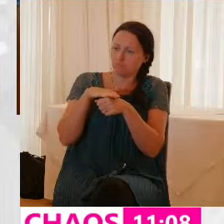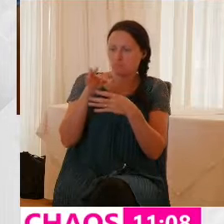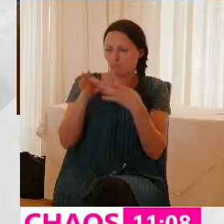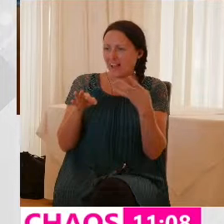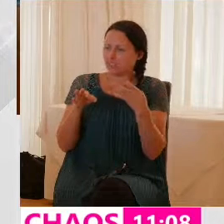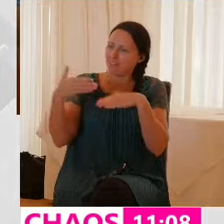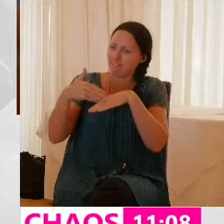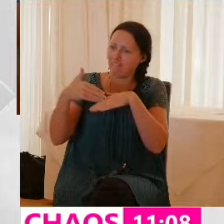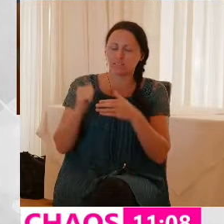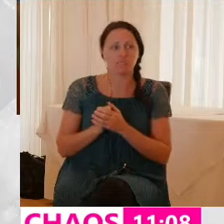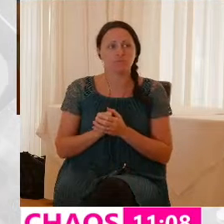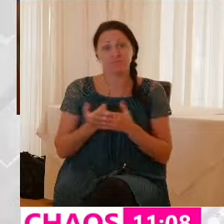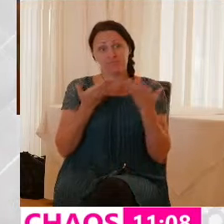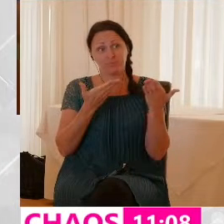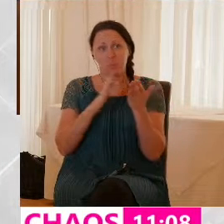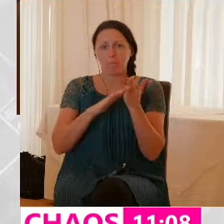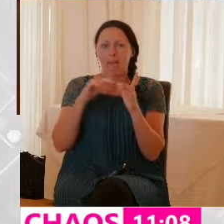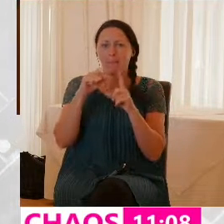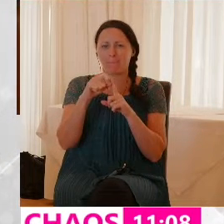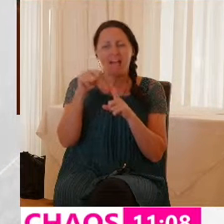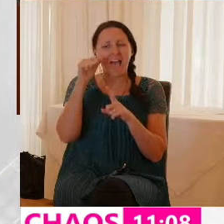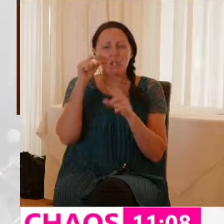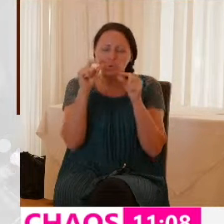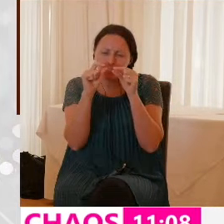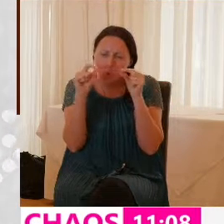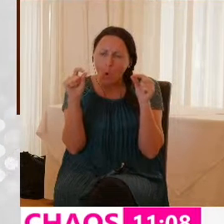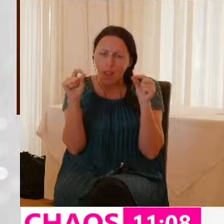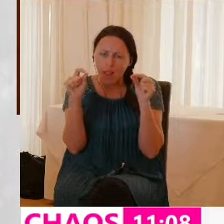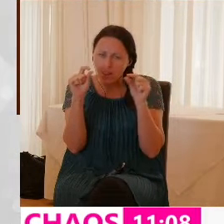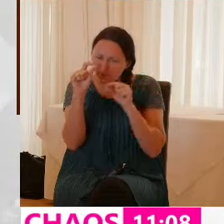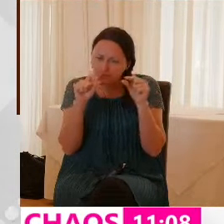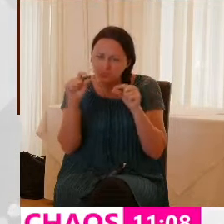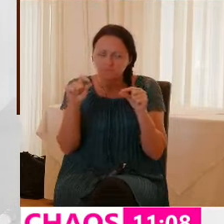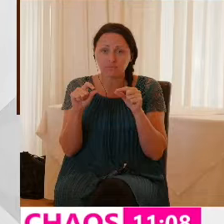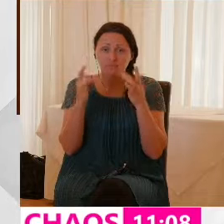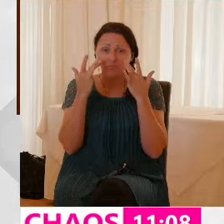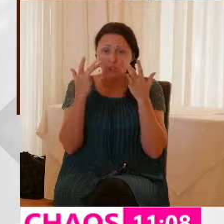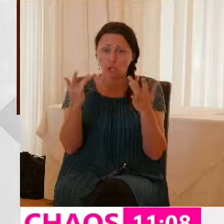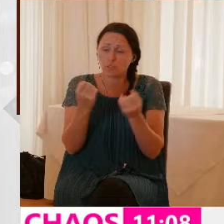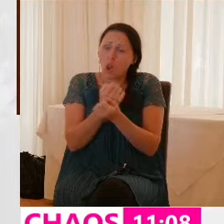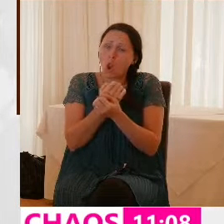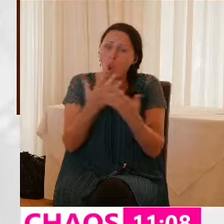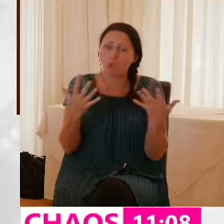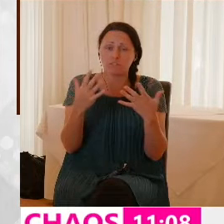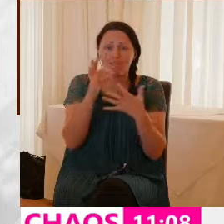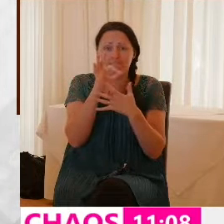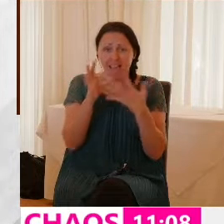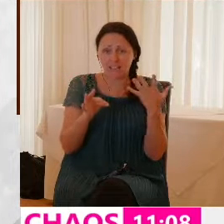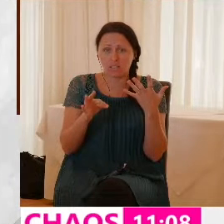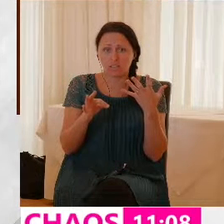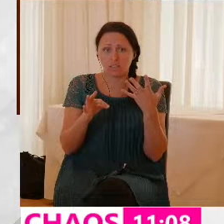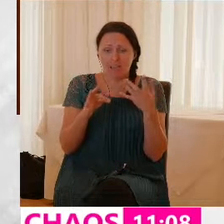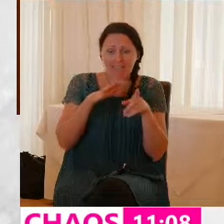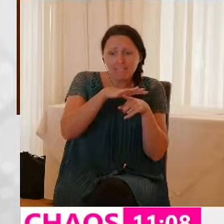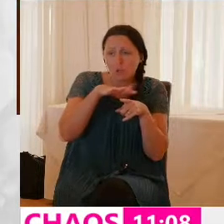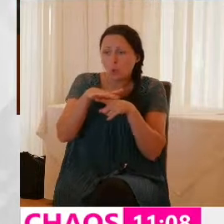can see it. It's just a bit small, but it shows that there are lots of factors that are